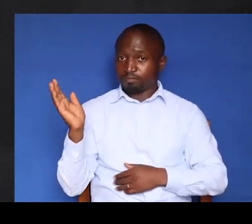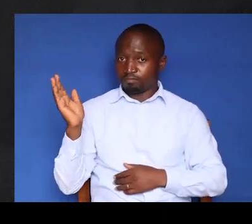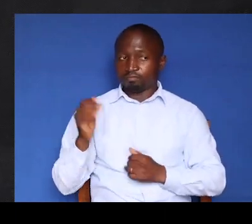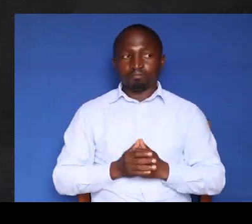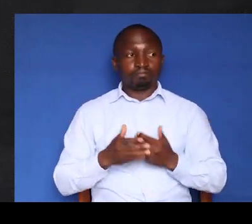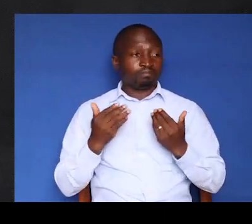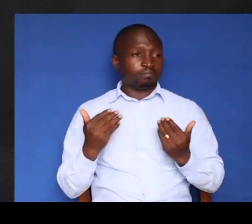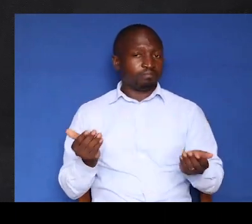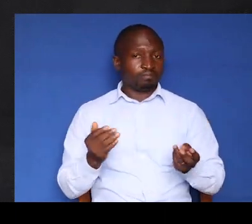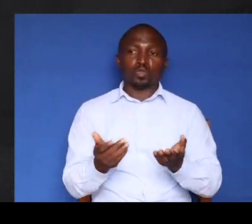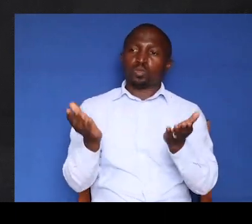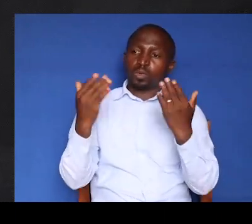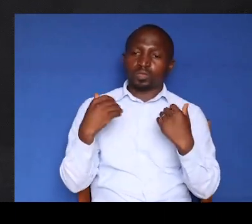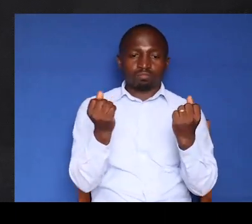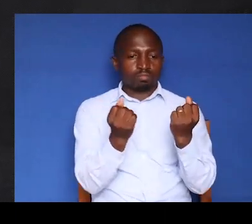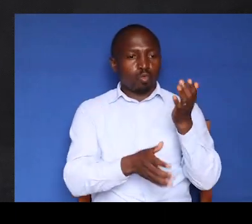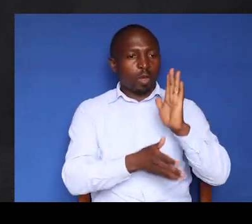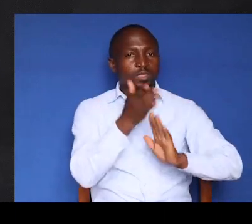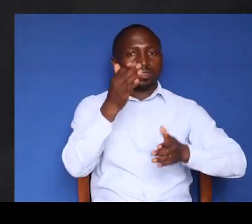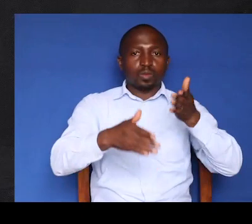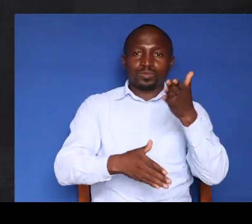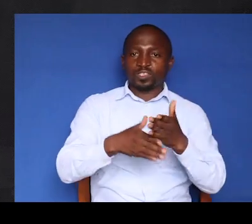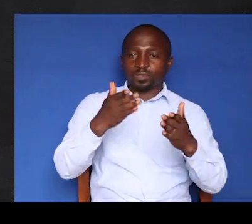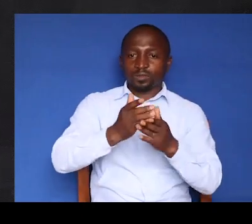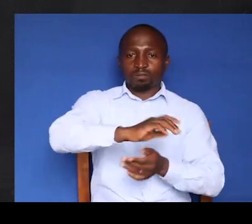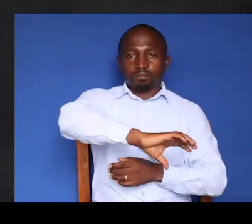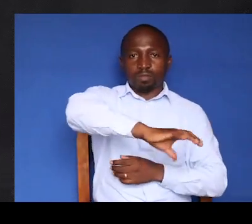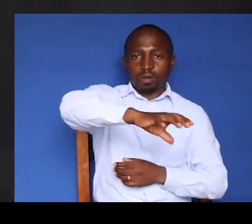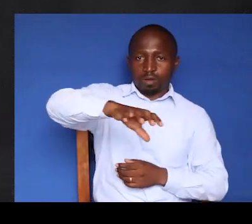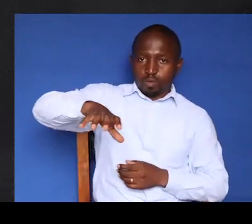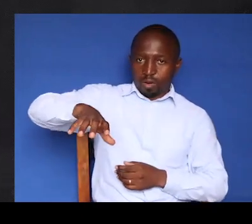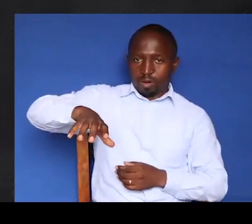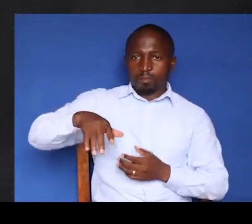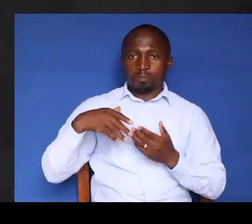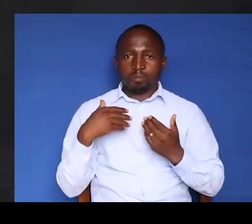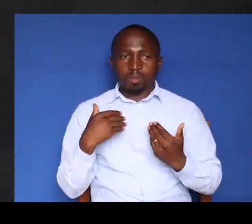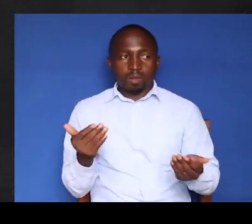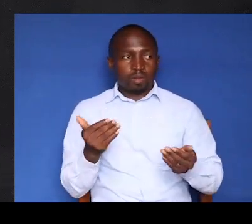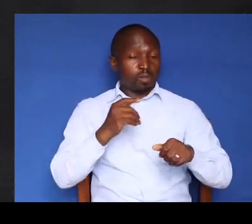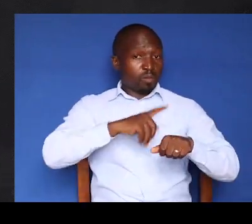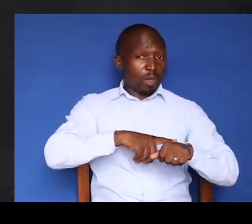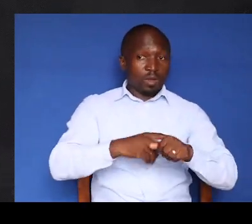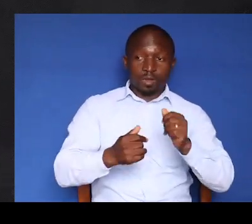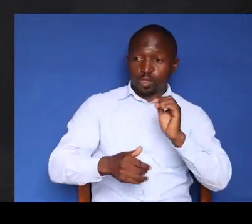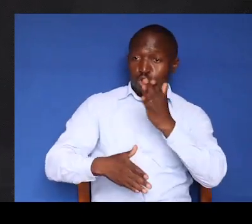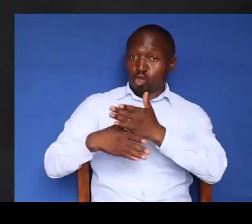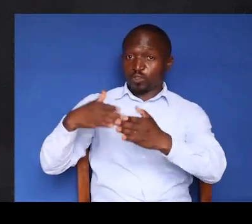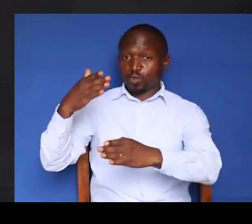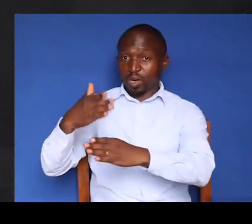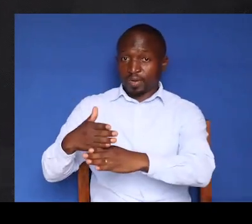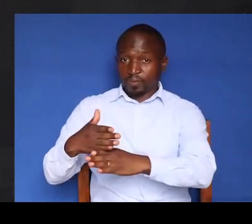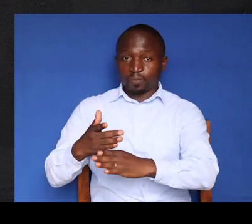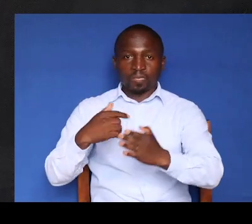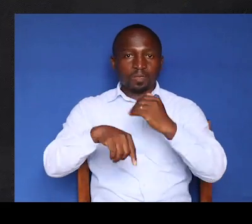Here you can initiate the construction of the dam. But as you initiate the construction, at the same